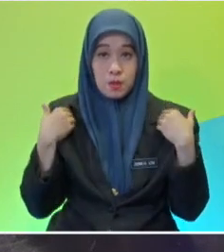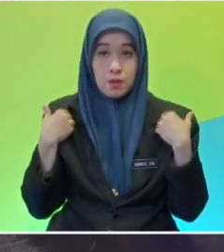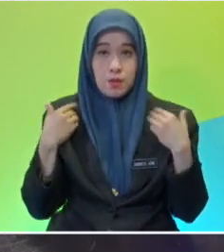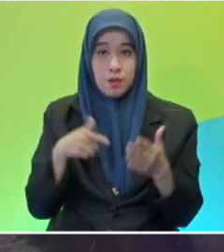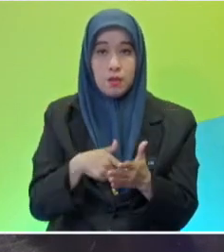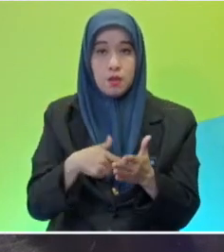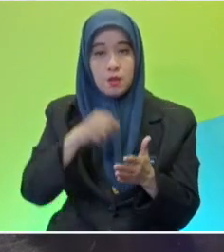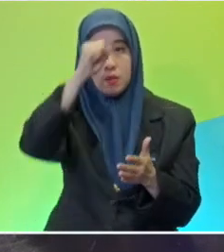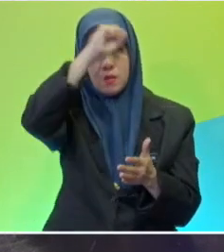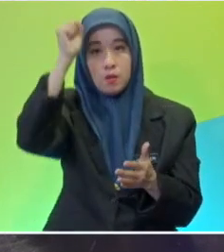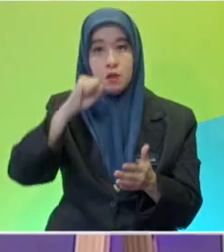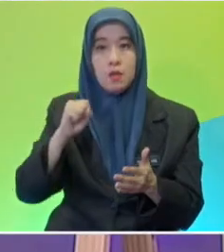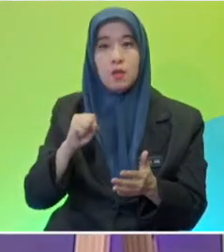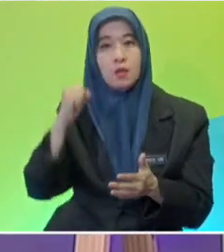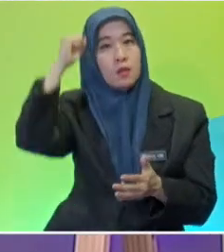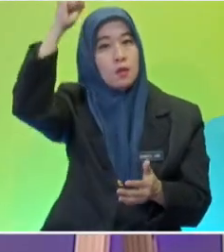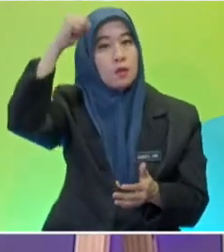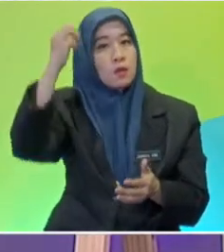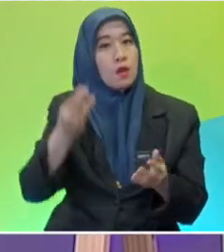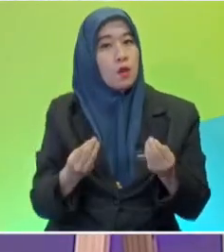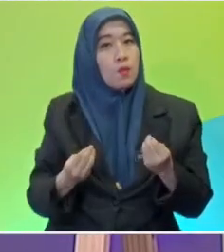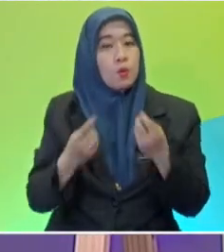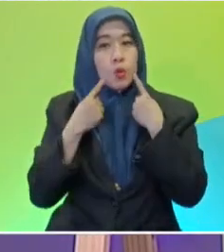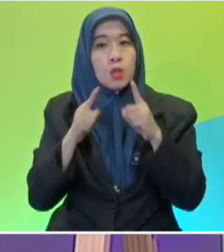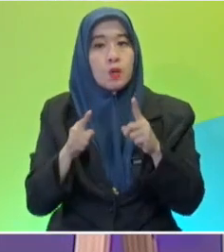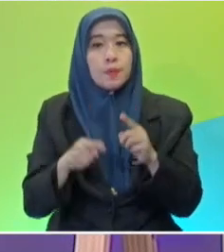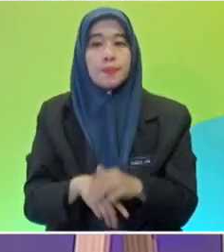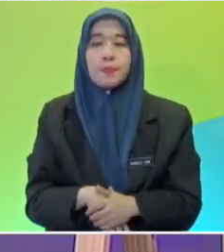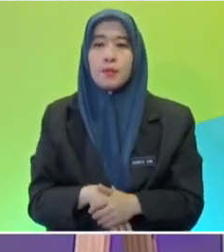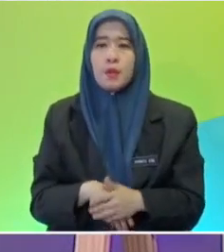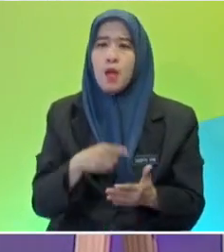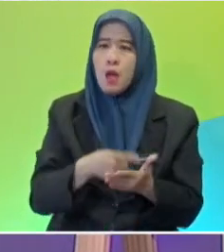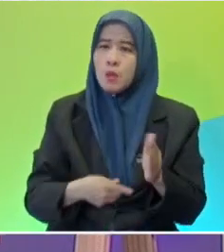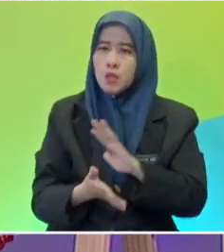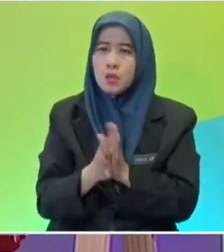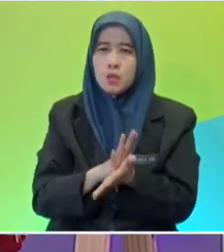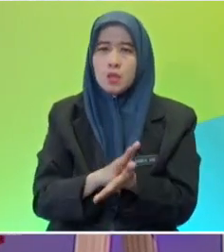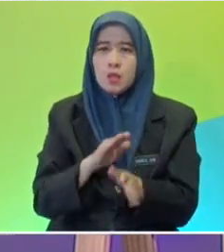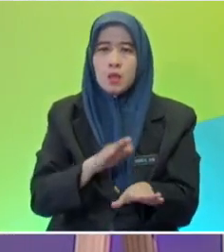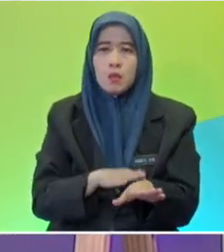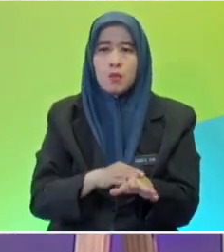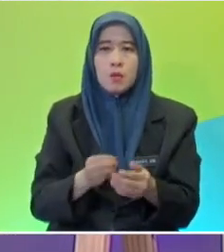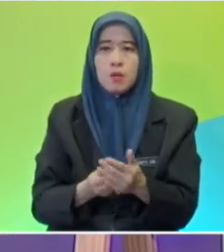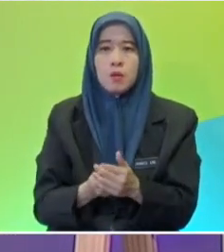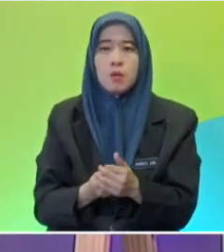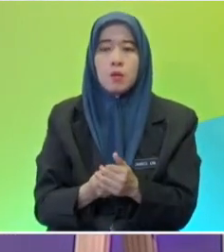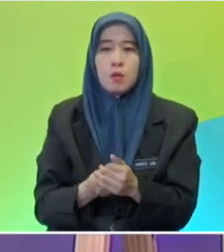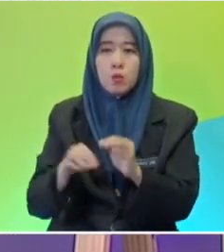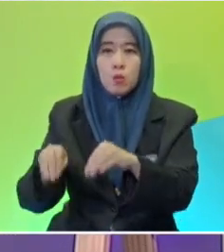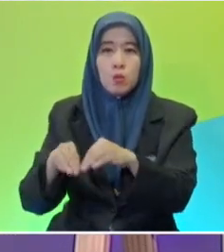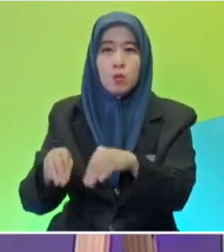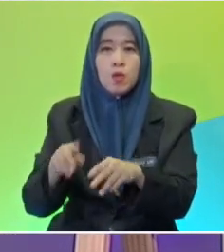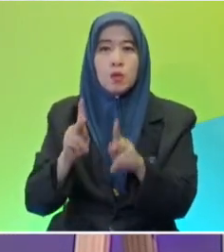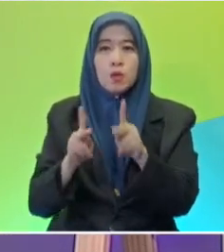I can answer more. Okay, what do you think will happen to the plant if we never put them